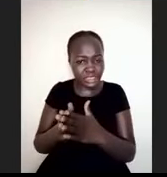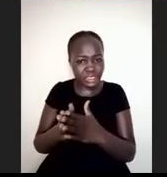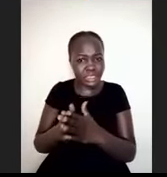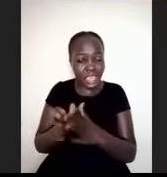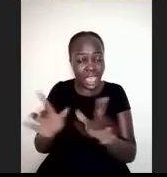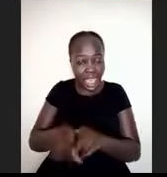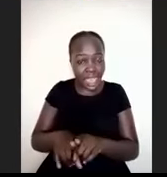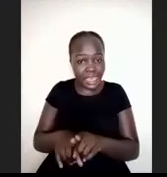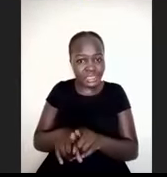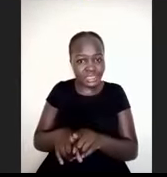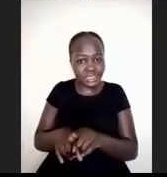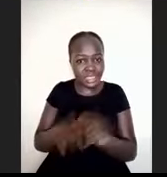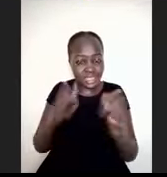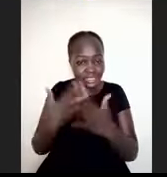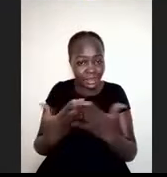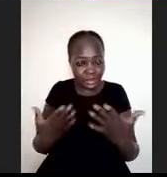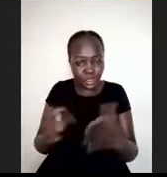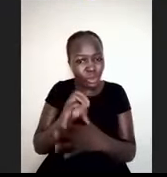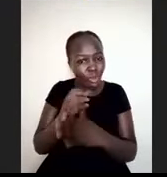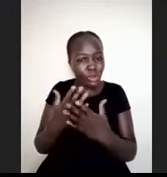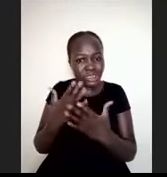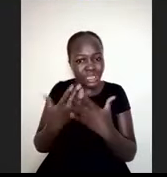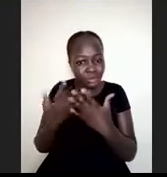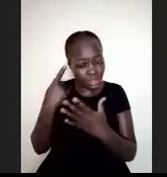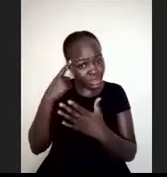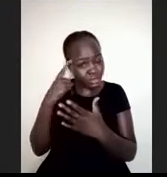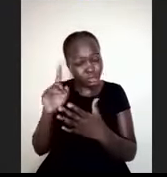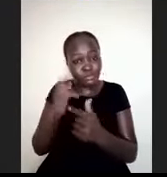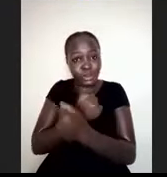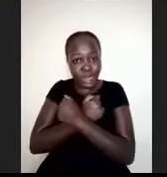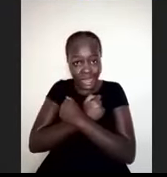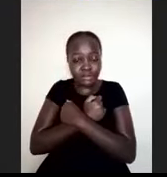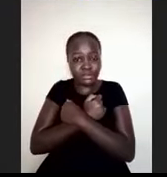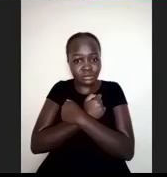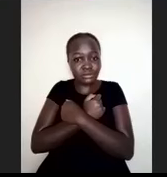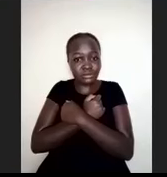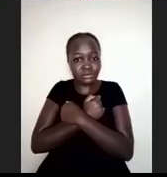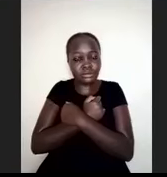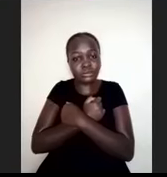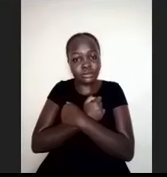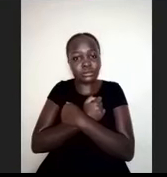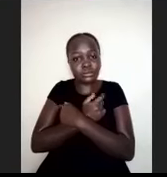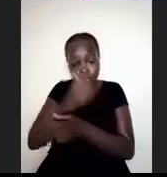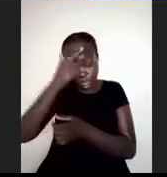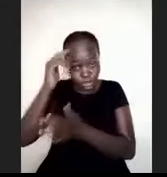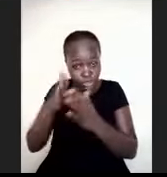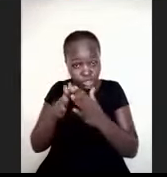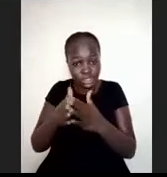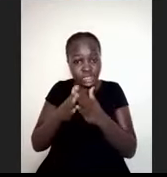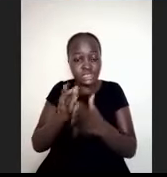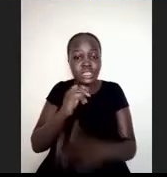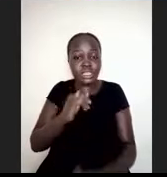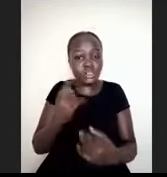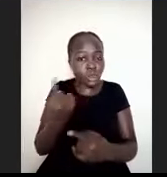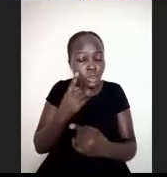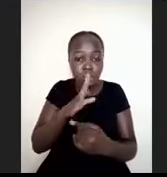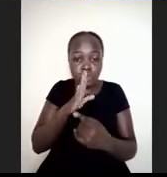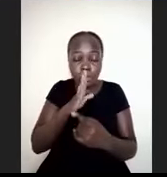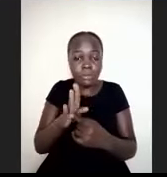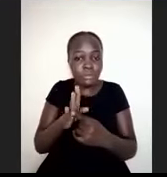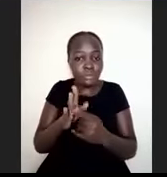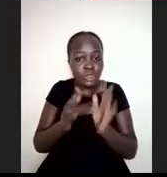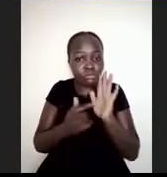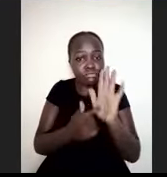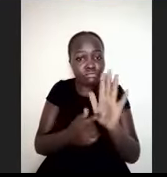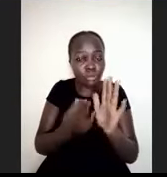as a matter of an issue of love. Because sex is supposed to be also an expression of love